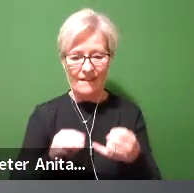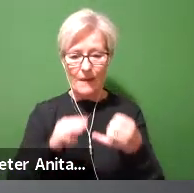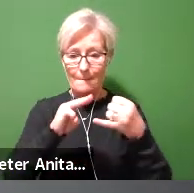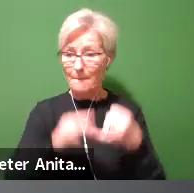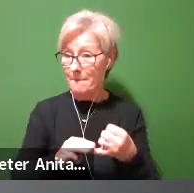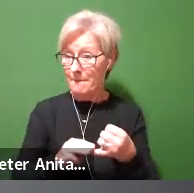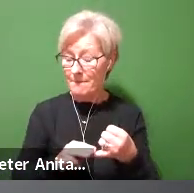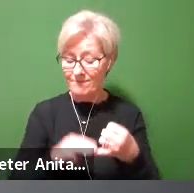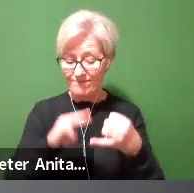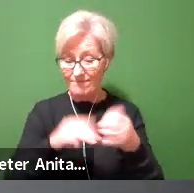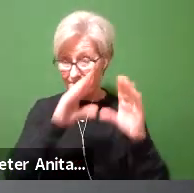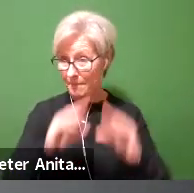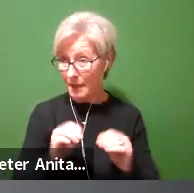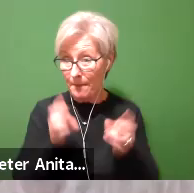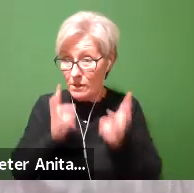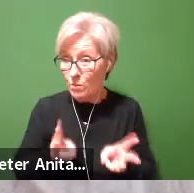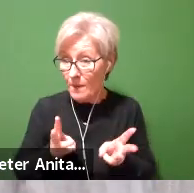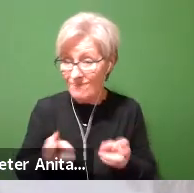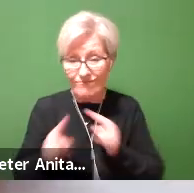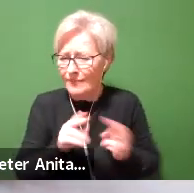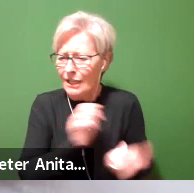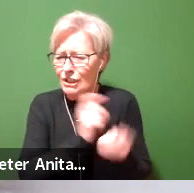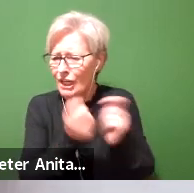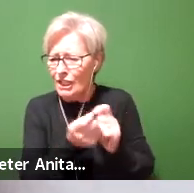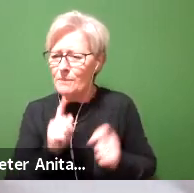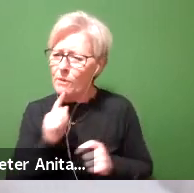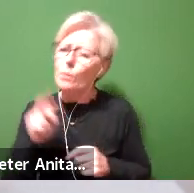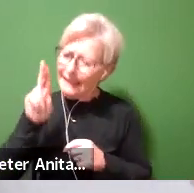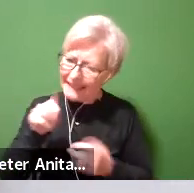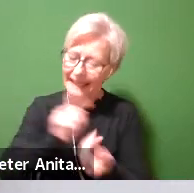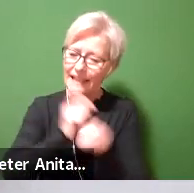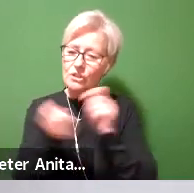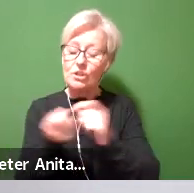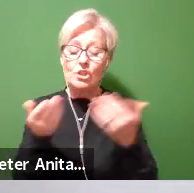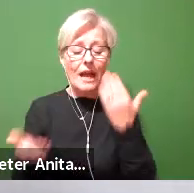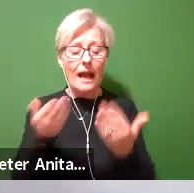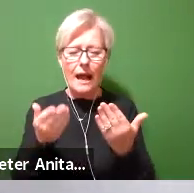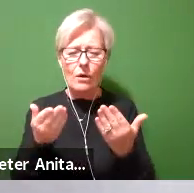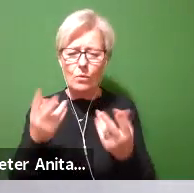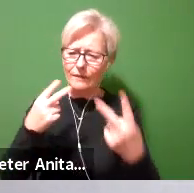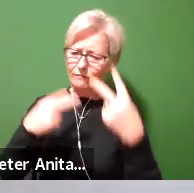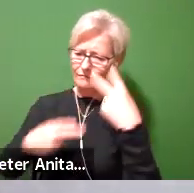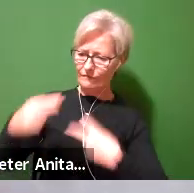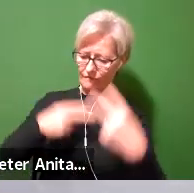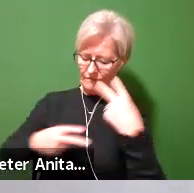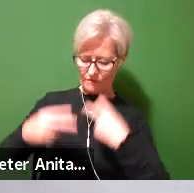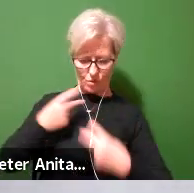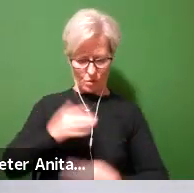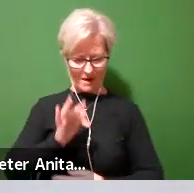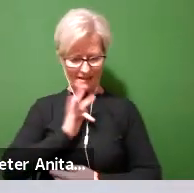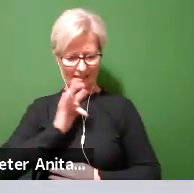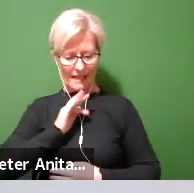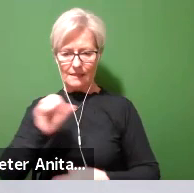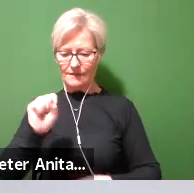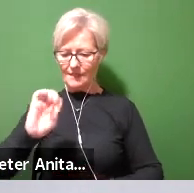change. What can change for some of us is how we experience ourselves as sexual beings. In the